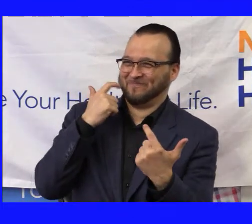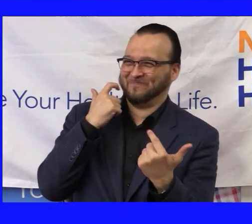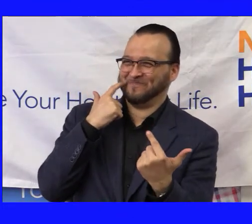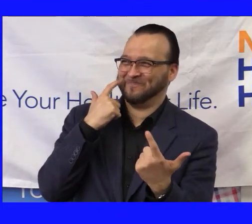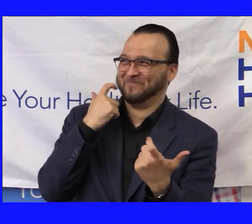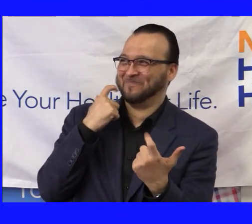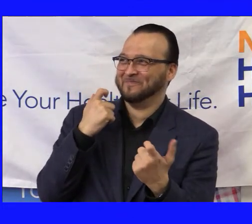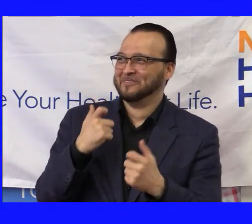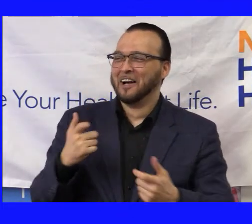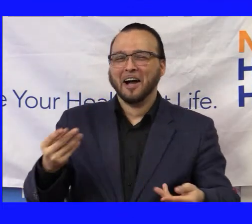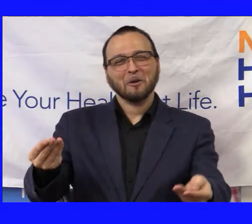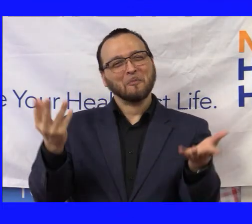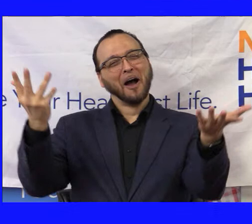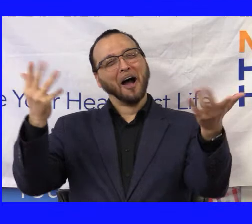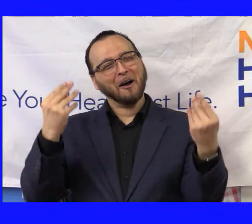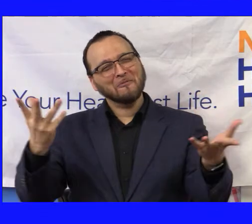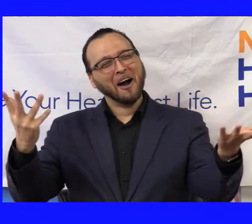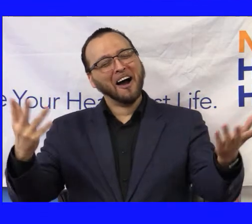It was.